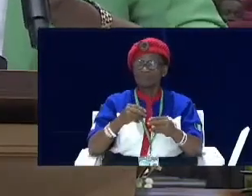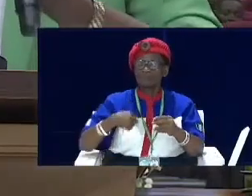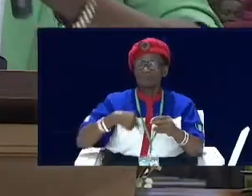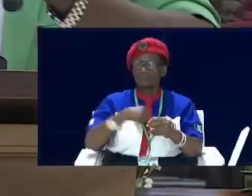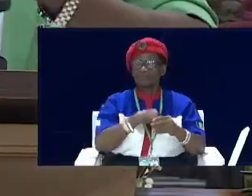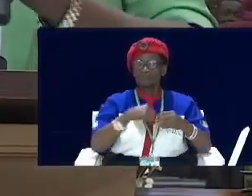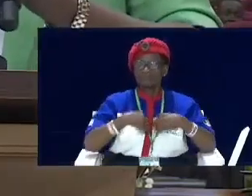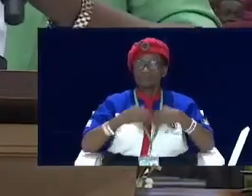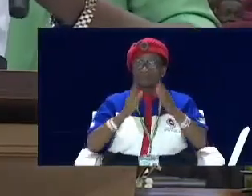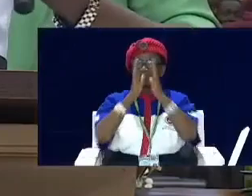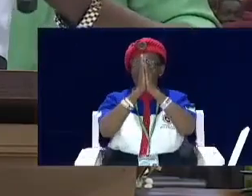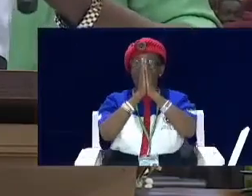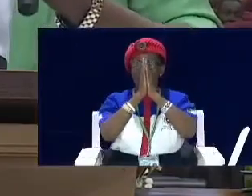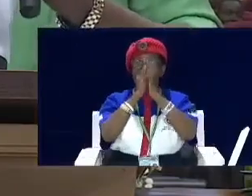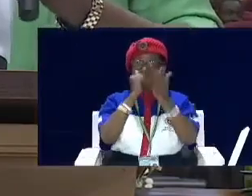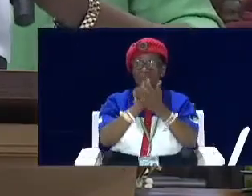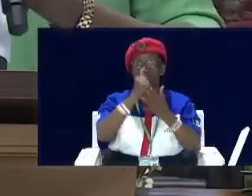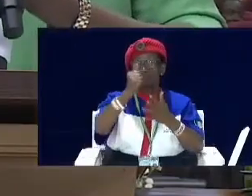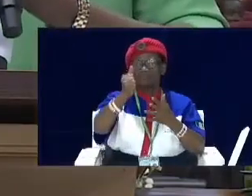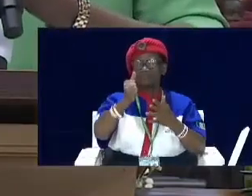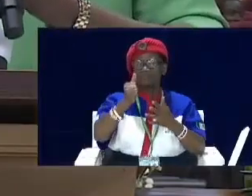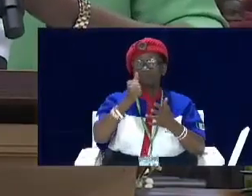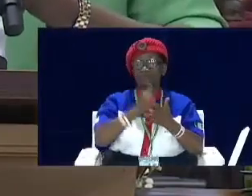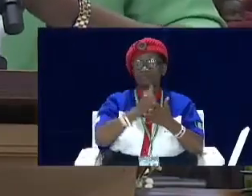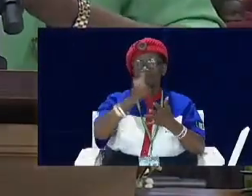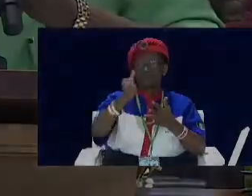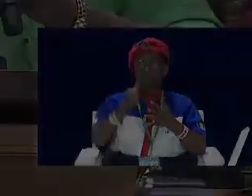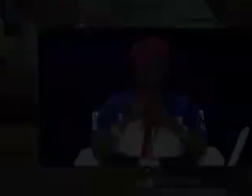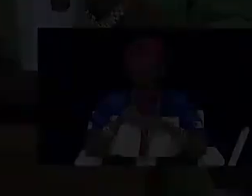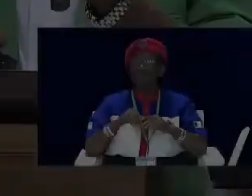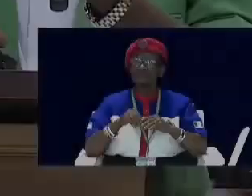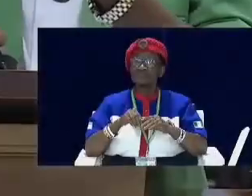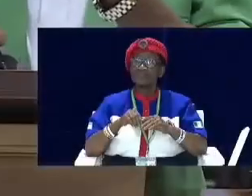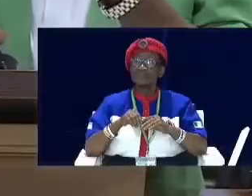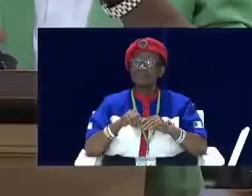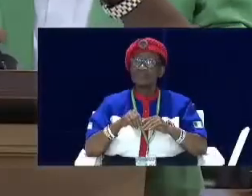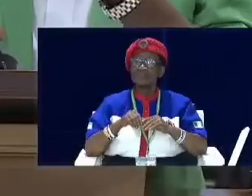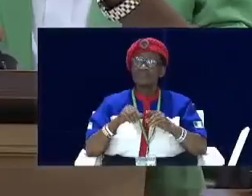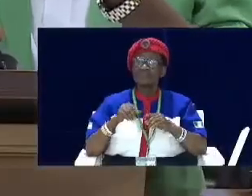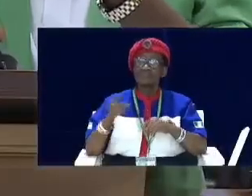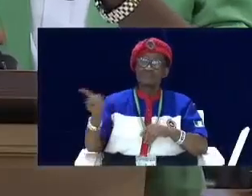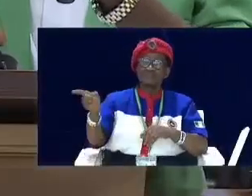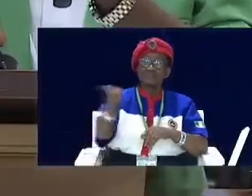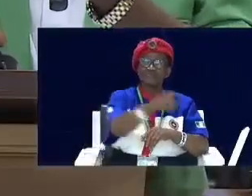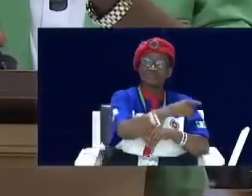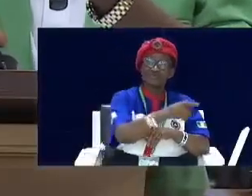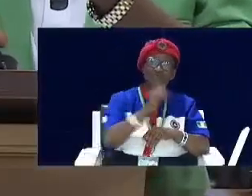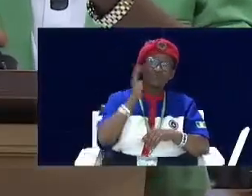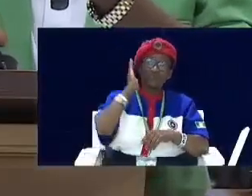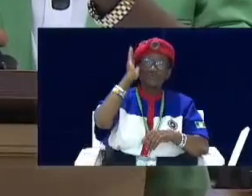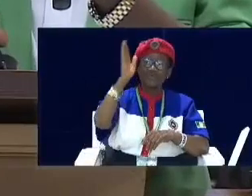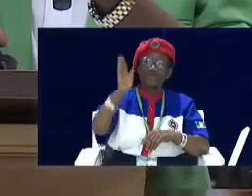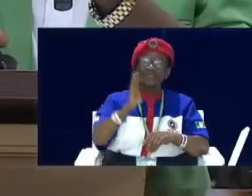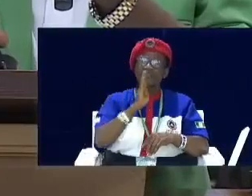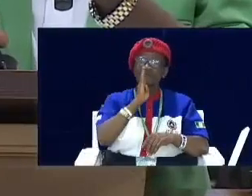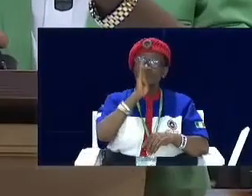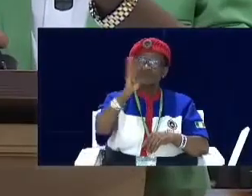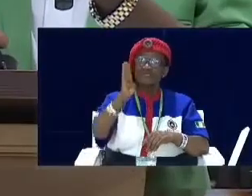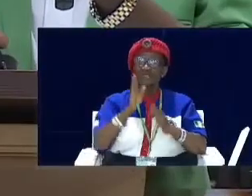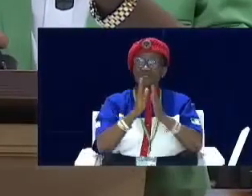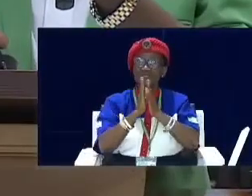oruko nla Jesu lagba adura. Amen. Amen. You will be praying. E o ma gba adura.